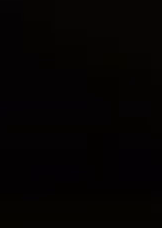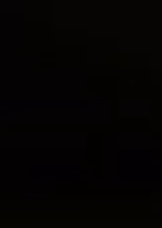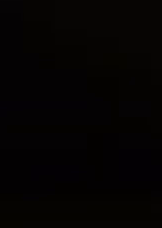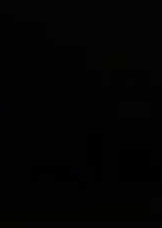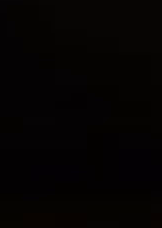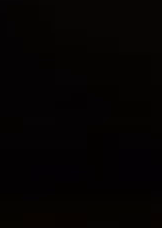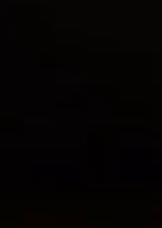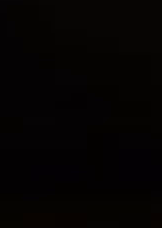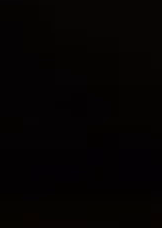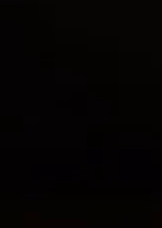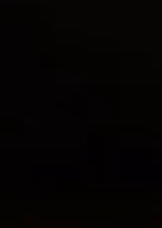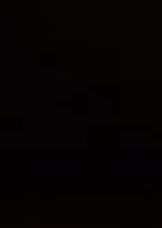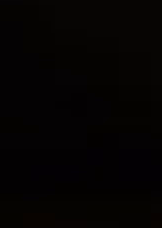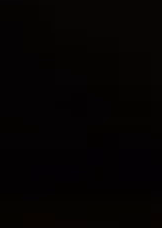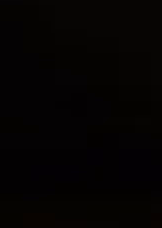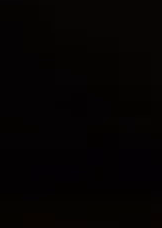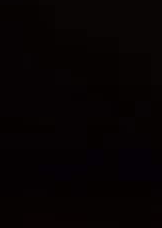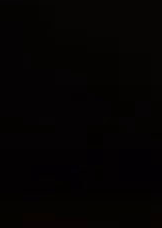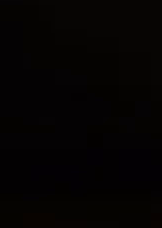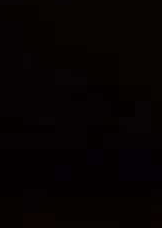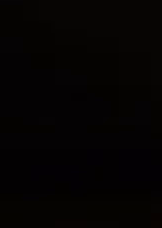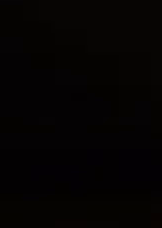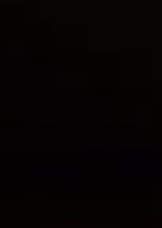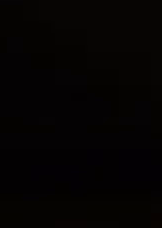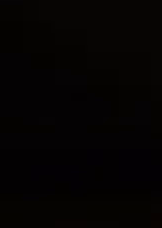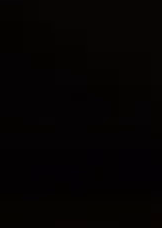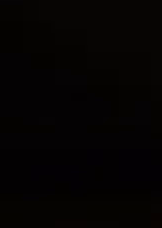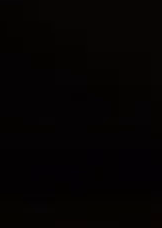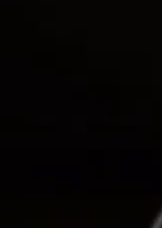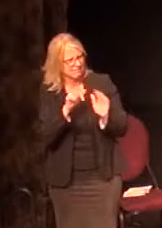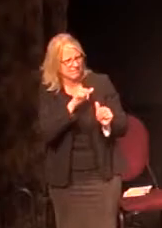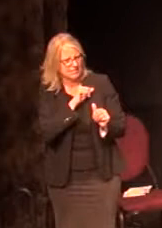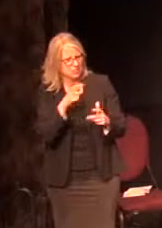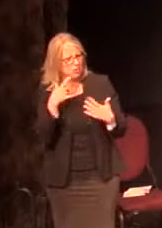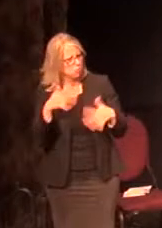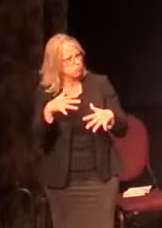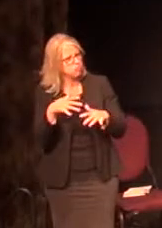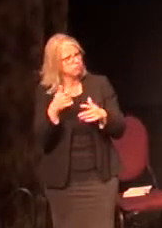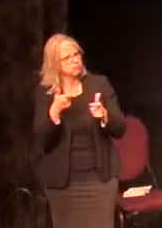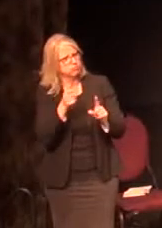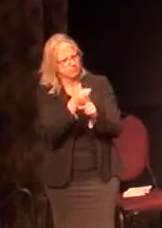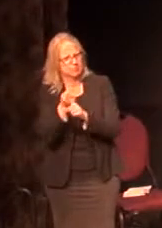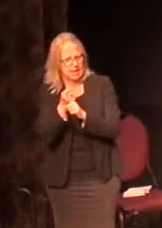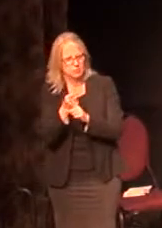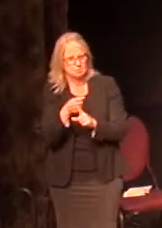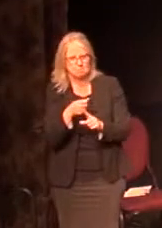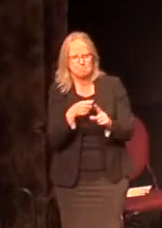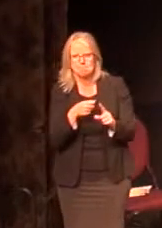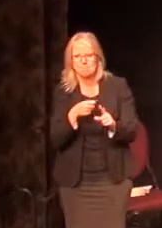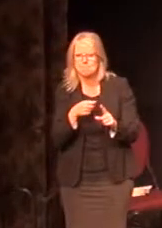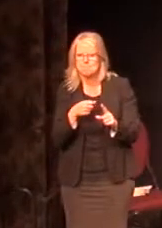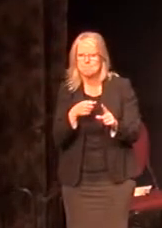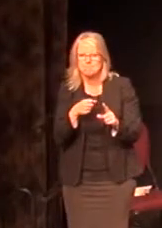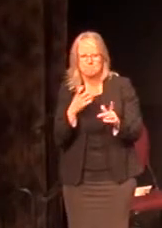mix of incentives and disincentives is very profound there. Okay, we have time for at least a couple more questions